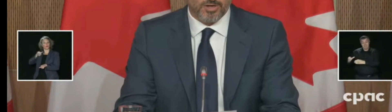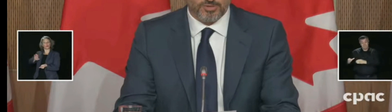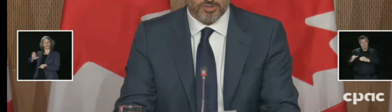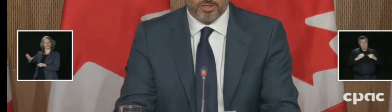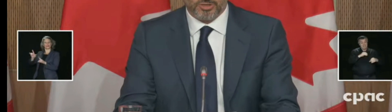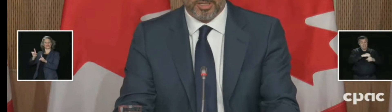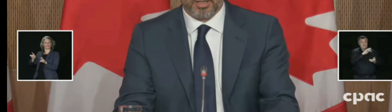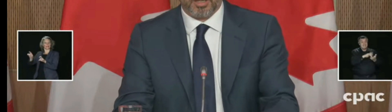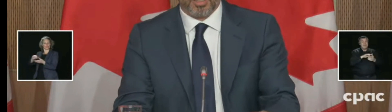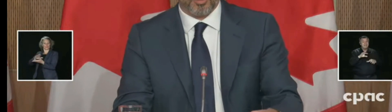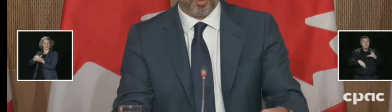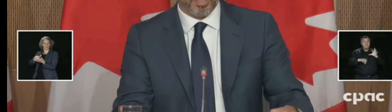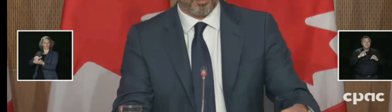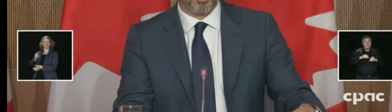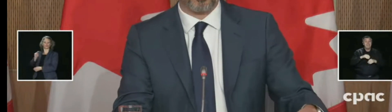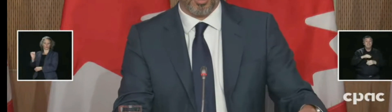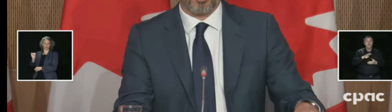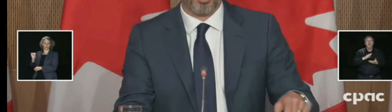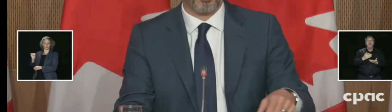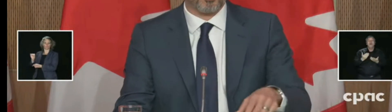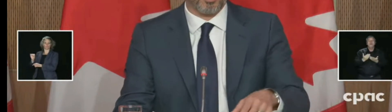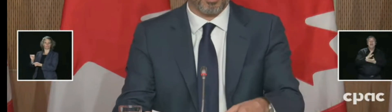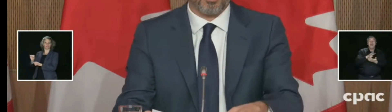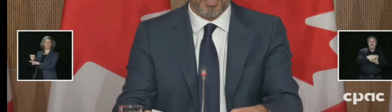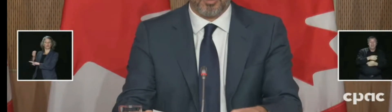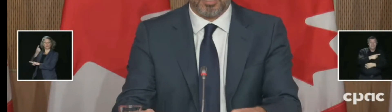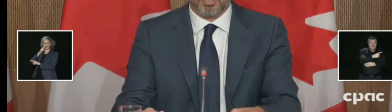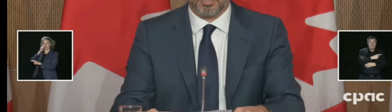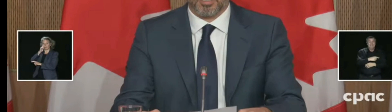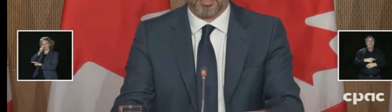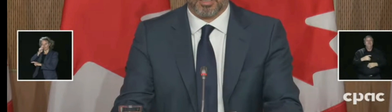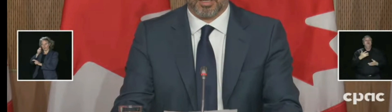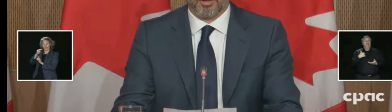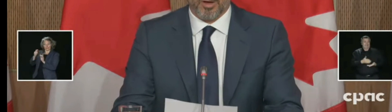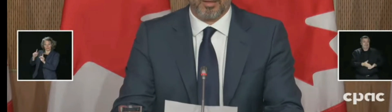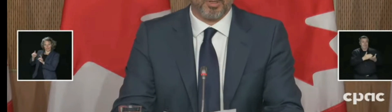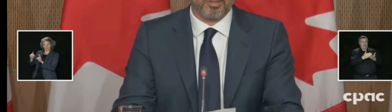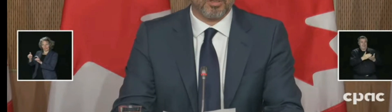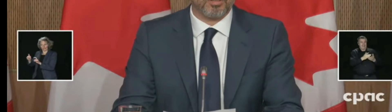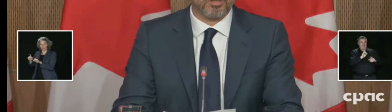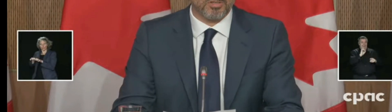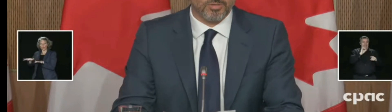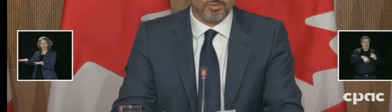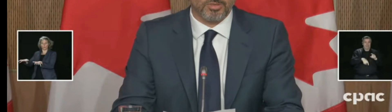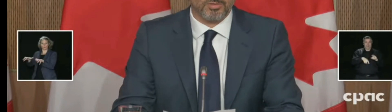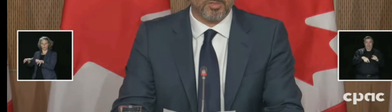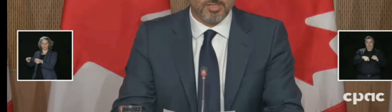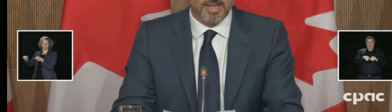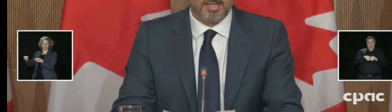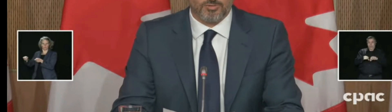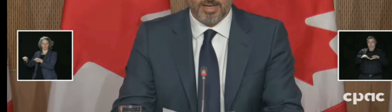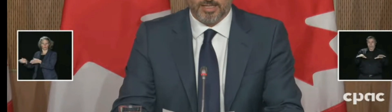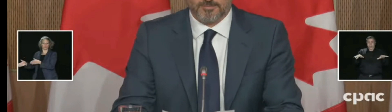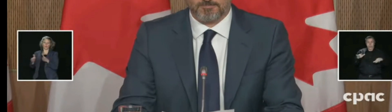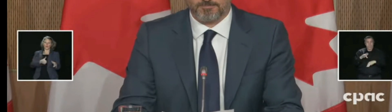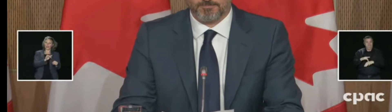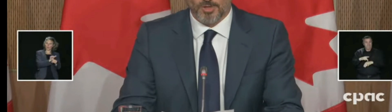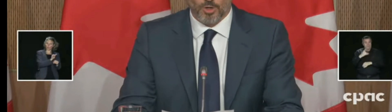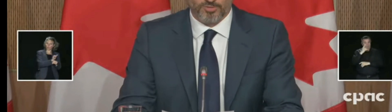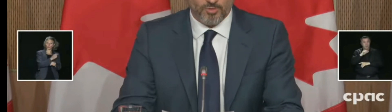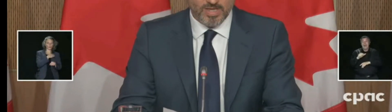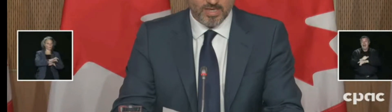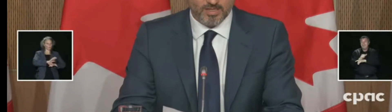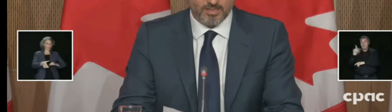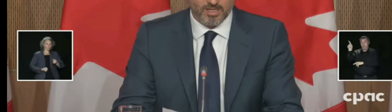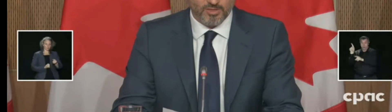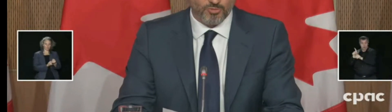in Nova Scotia. This will help stop the spread of the virus. For Albertans, too, we're standing ready.